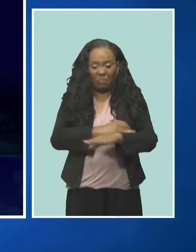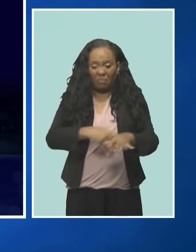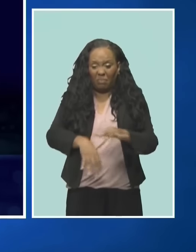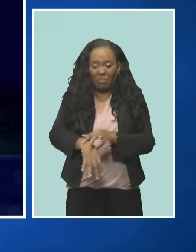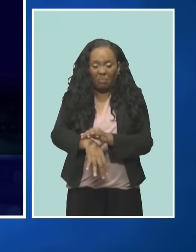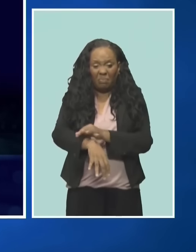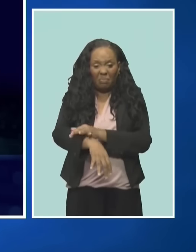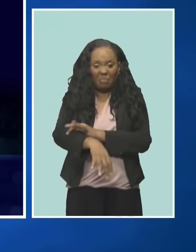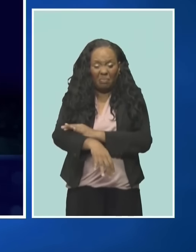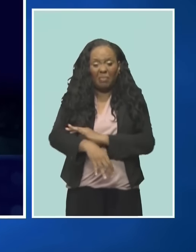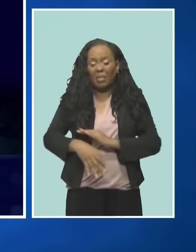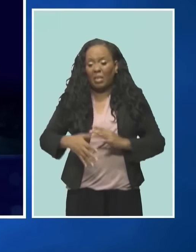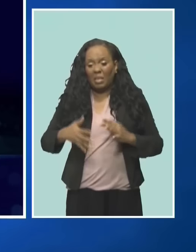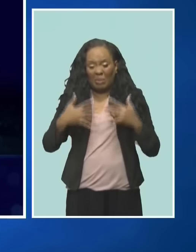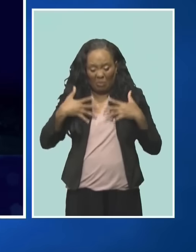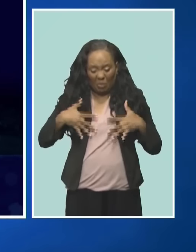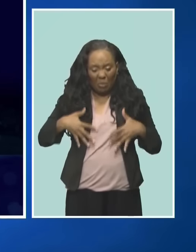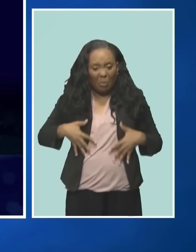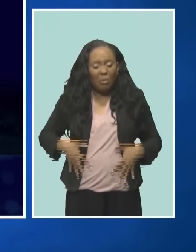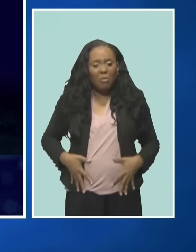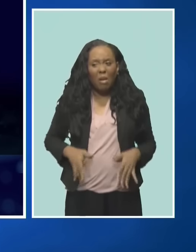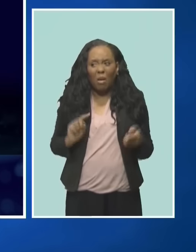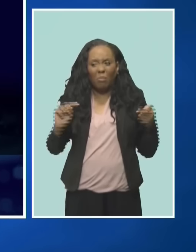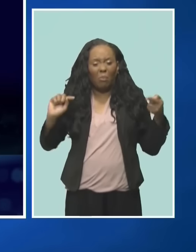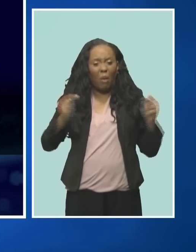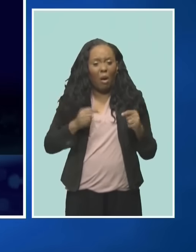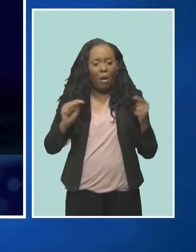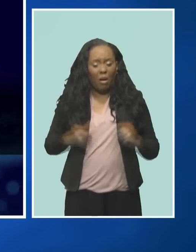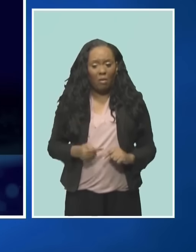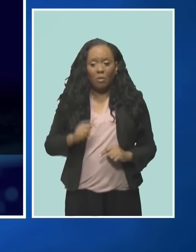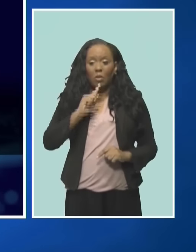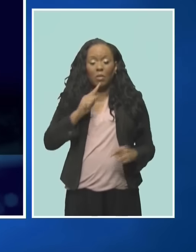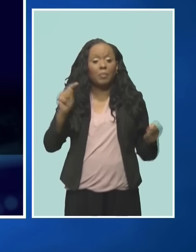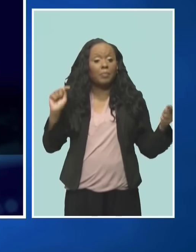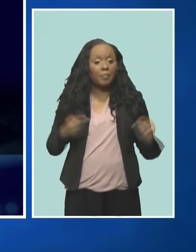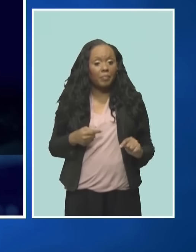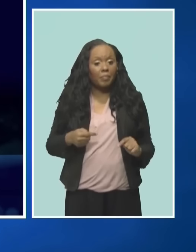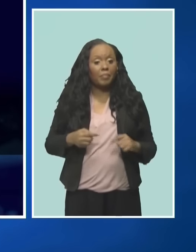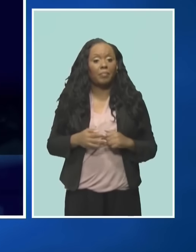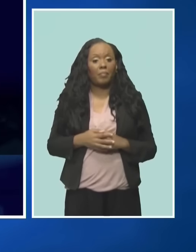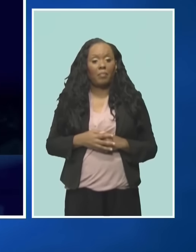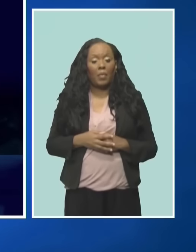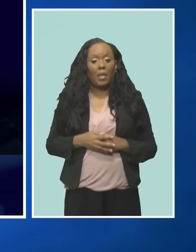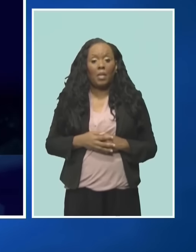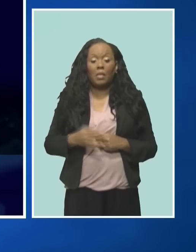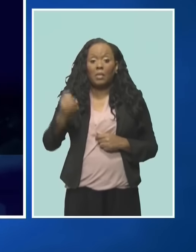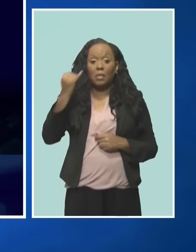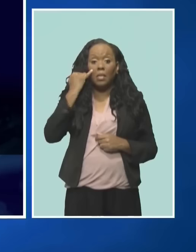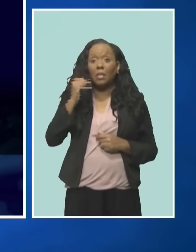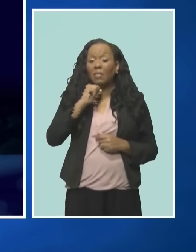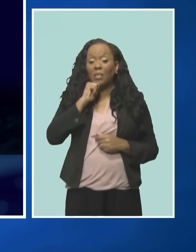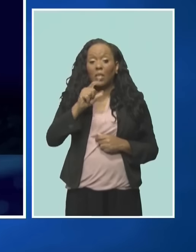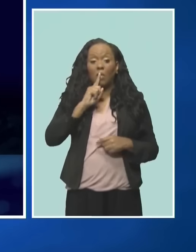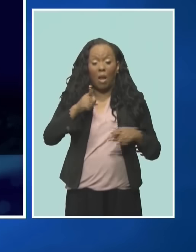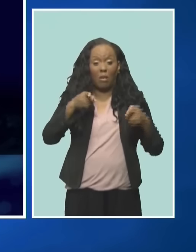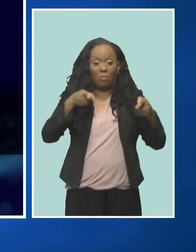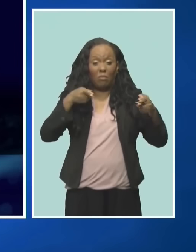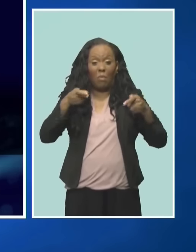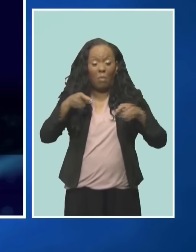genitalia. It's very painful, and if not managed supportively